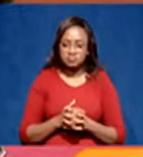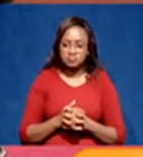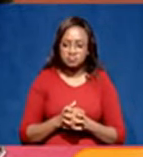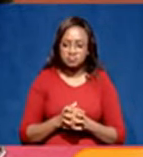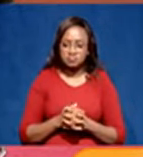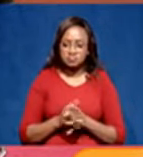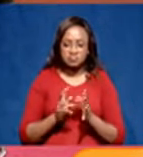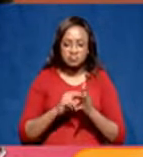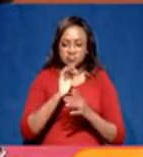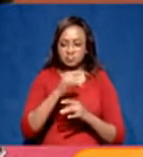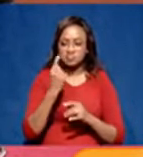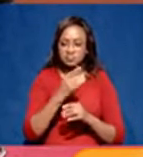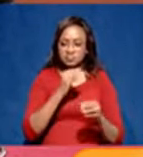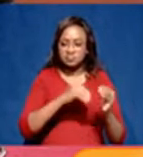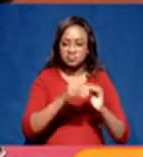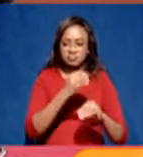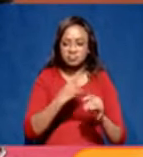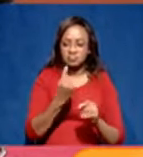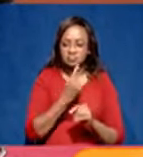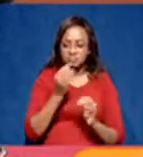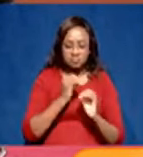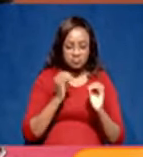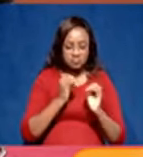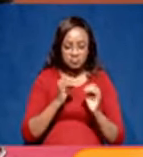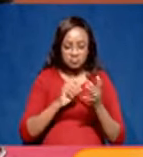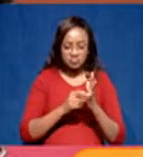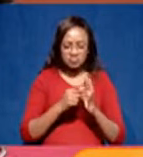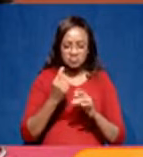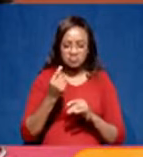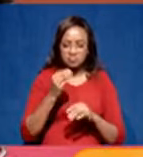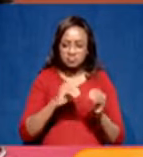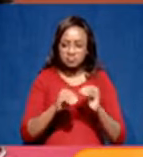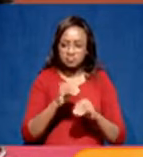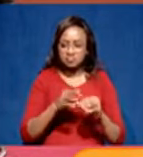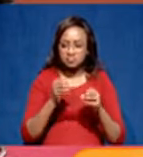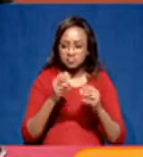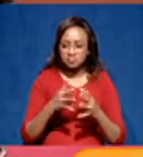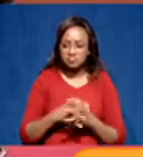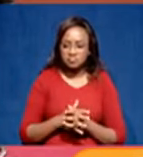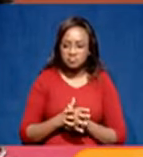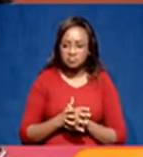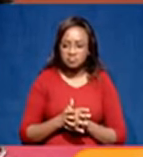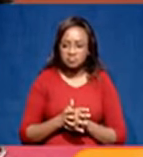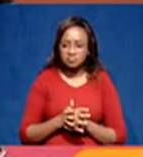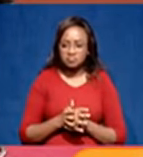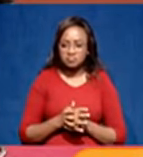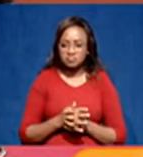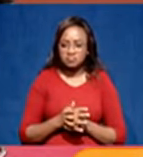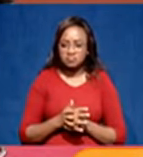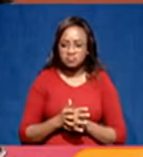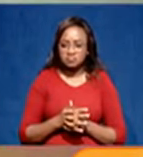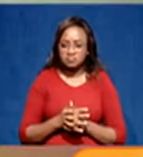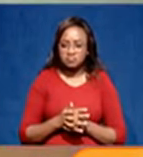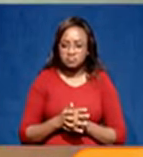about contributions? Not just about contributions. So what we is have the some donor contributions? Support. I'll have to work that